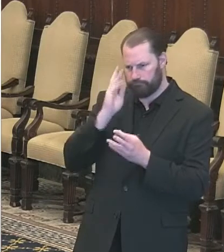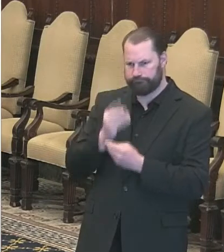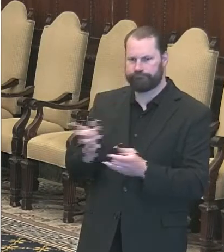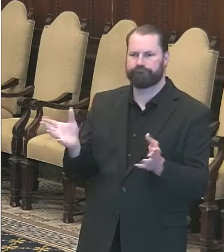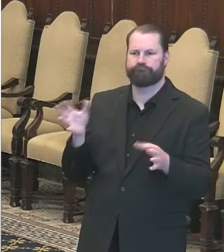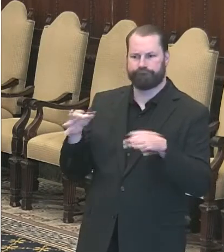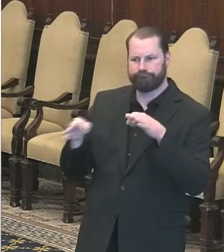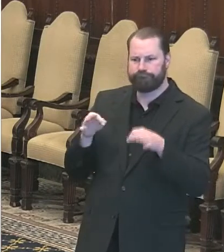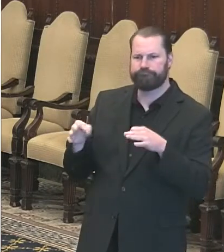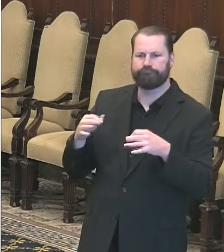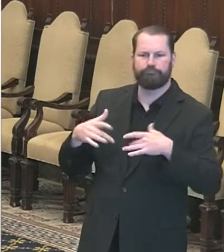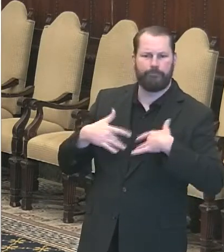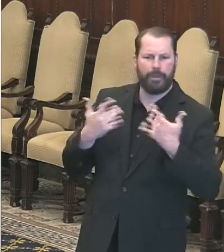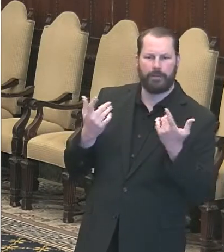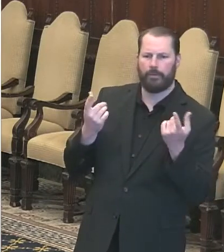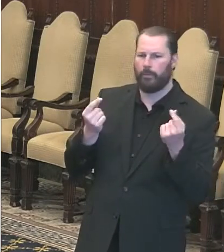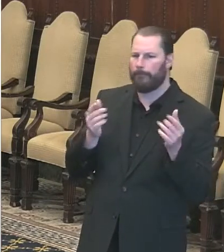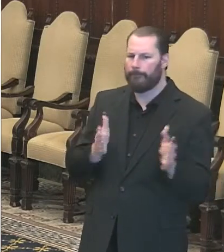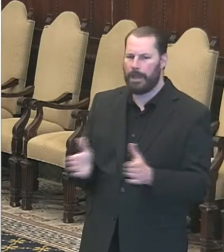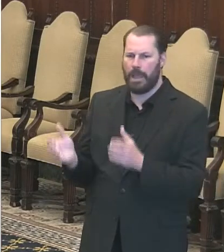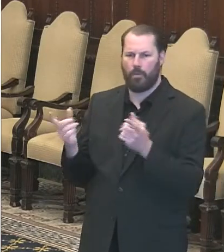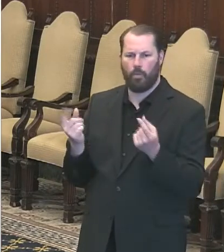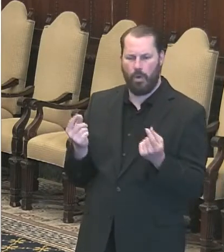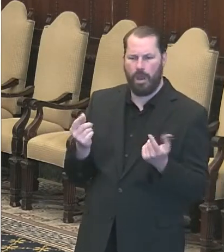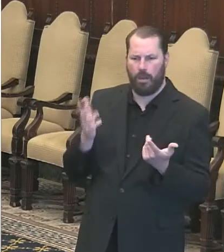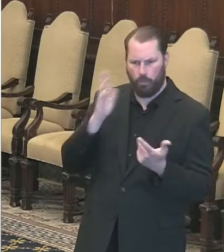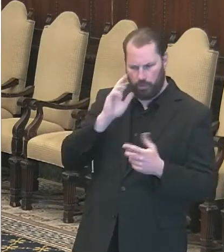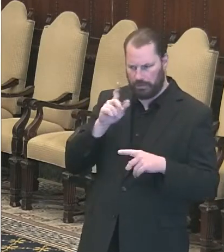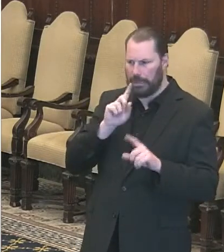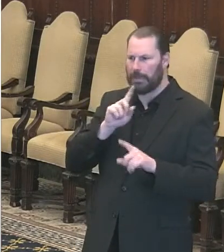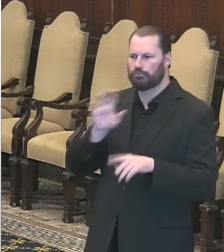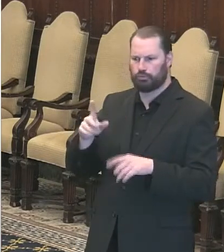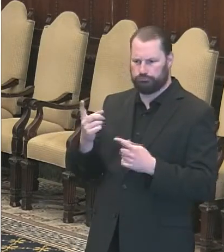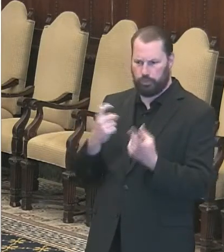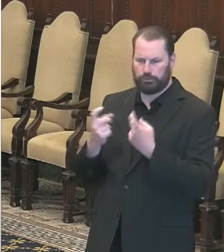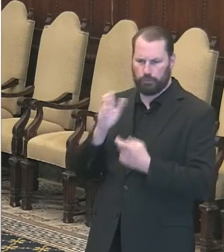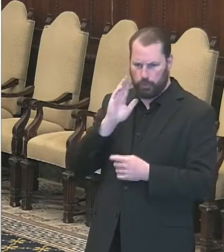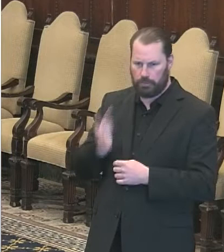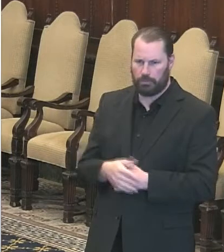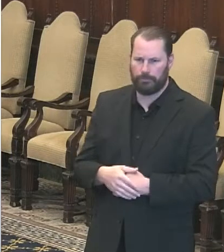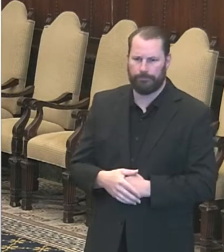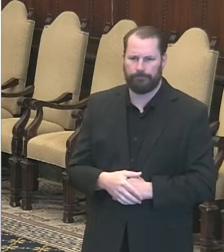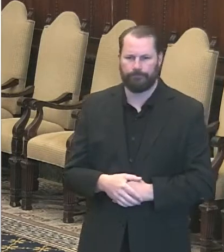sort of very compelling questions. And that press conference is scheduled for June the 10th.